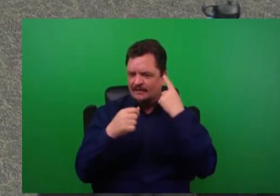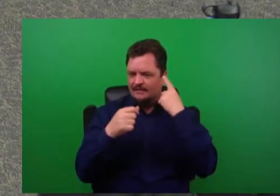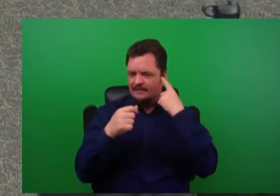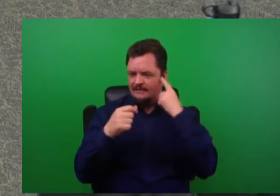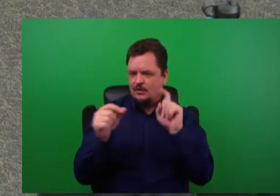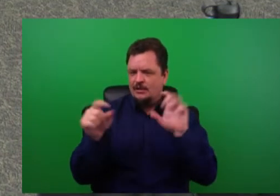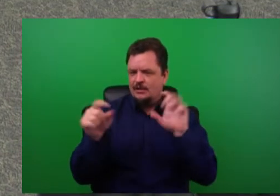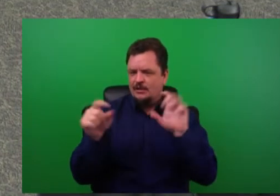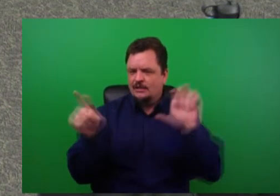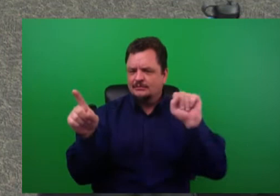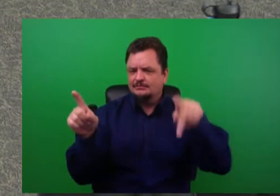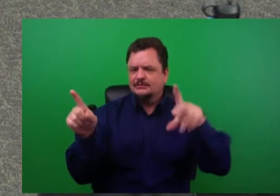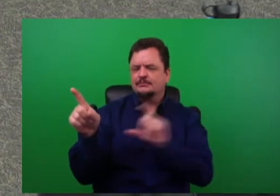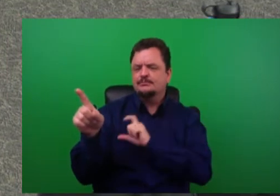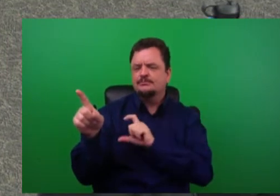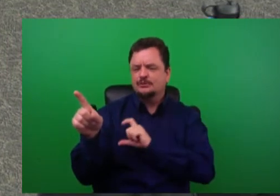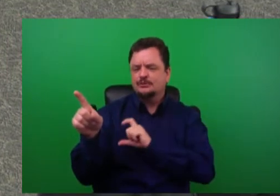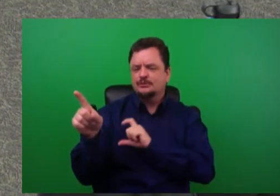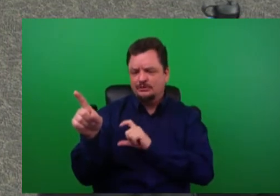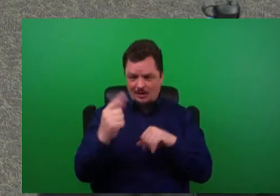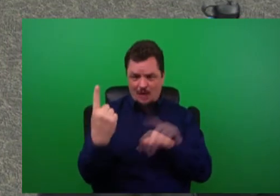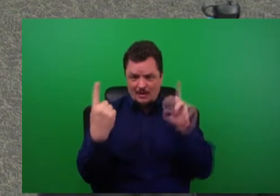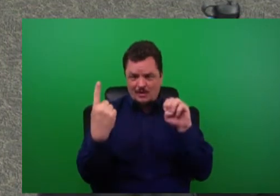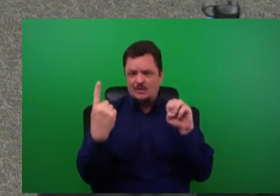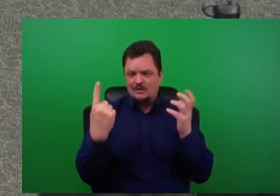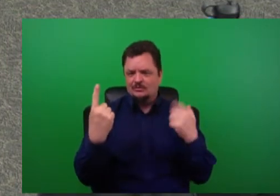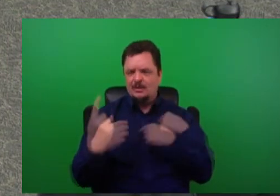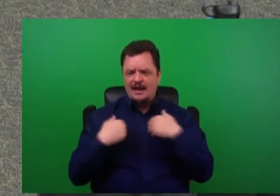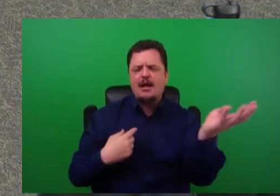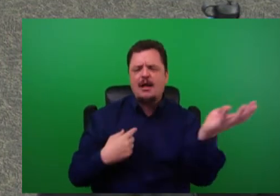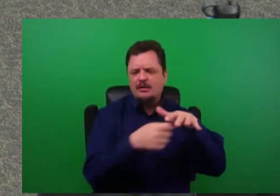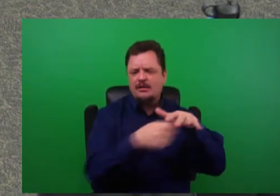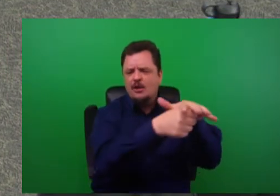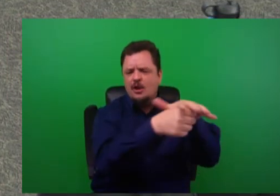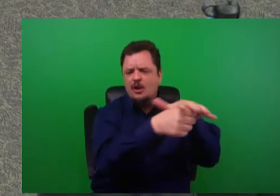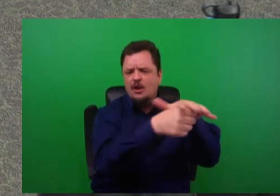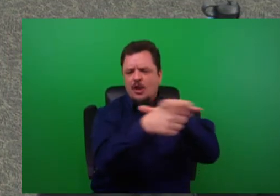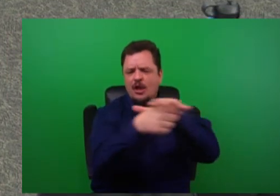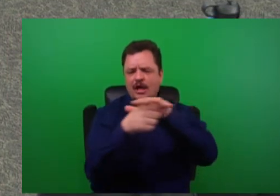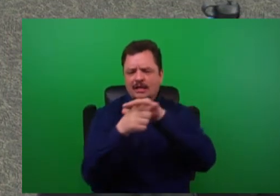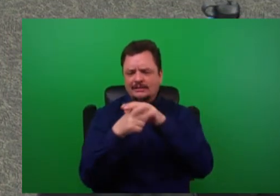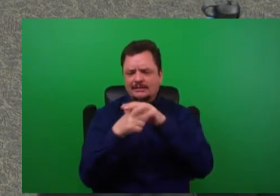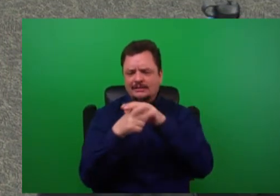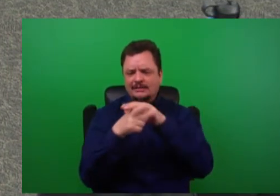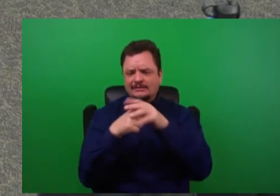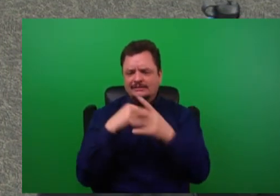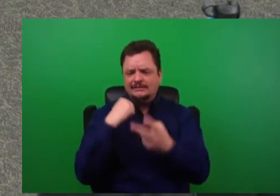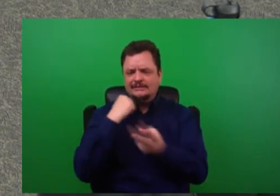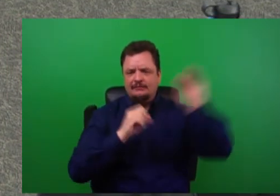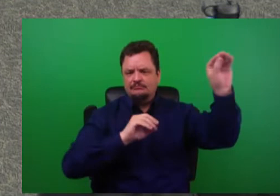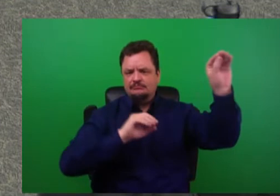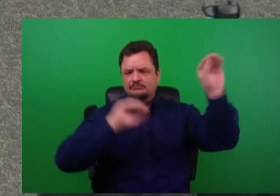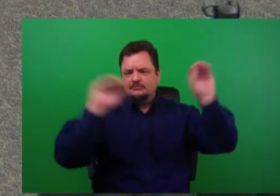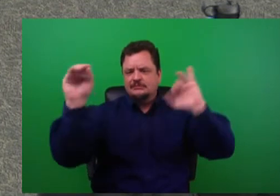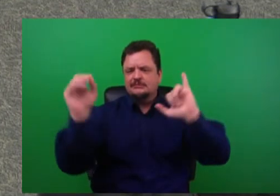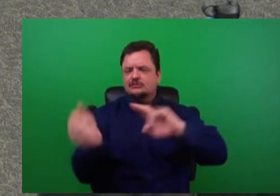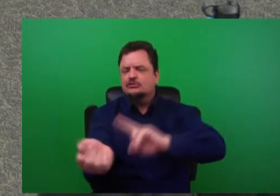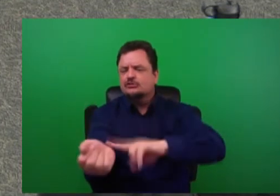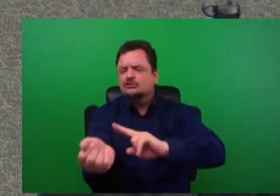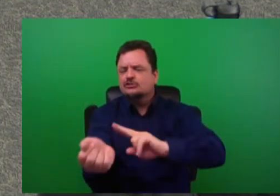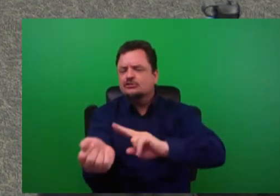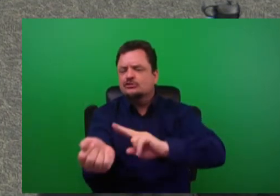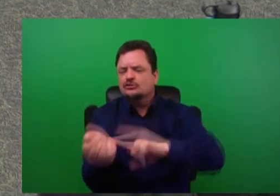key locations. We procure, we store it in our nursing facility on site, but we also store it with our security because they're both primary